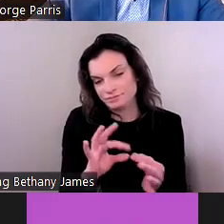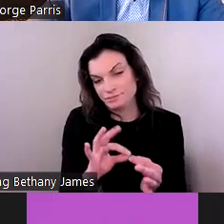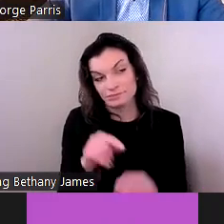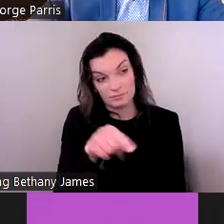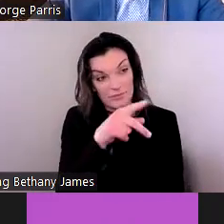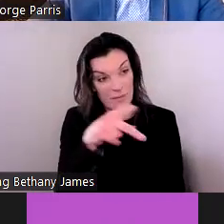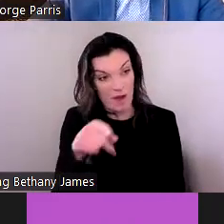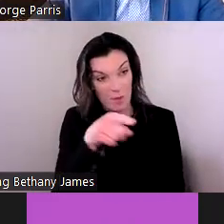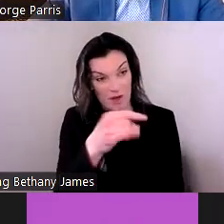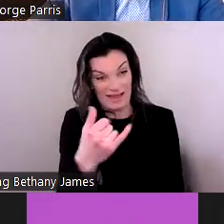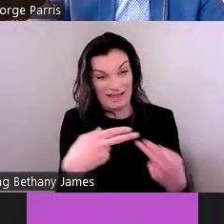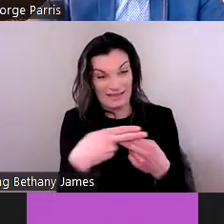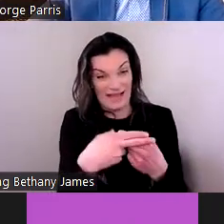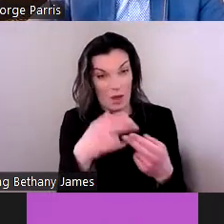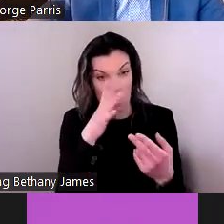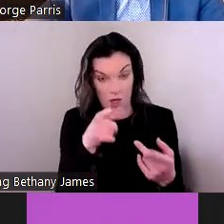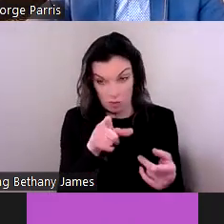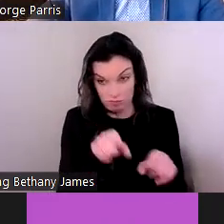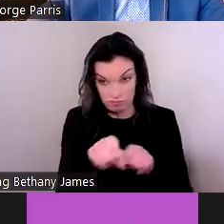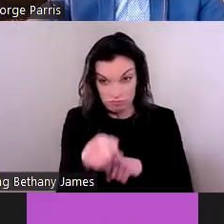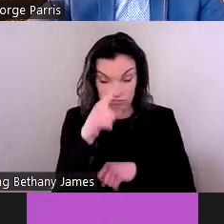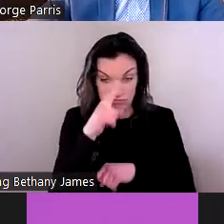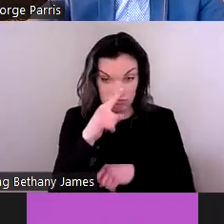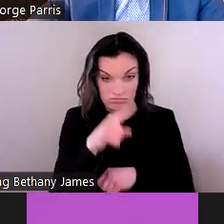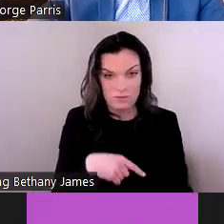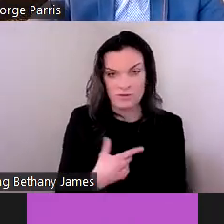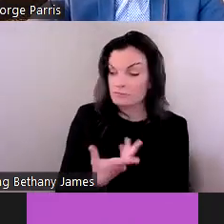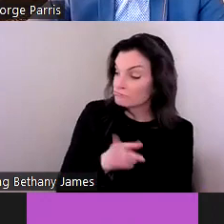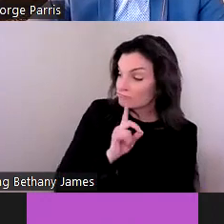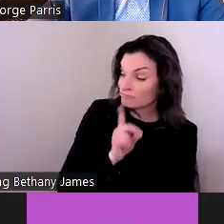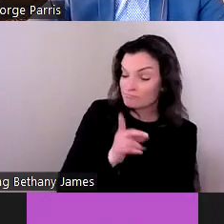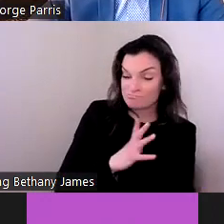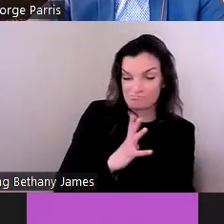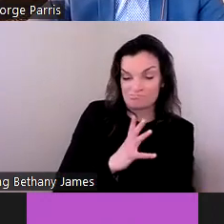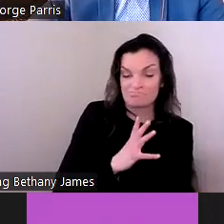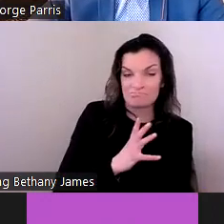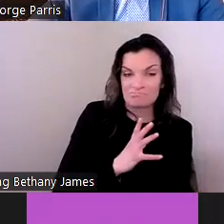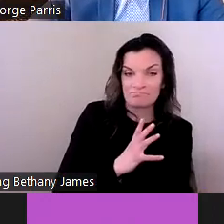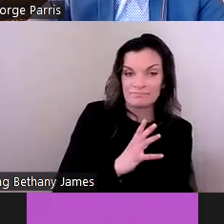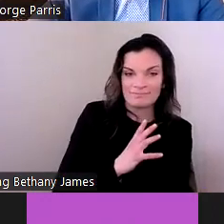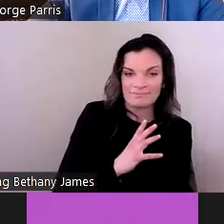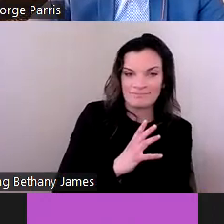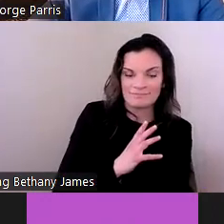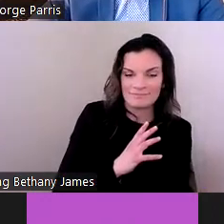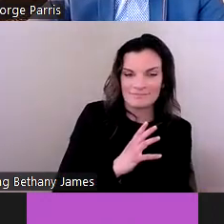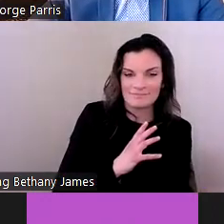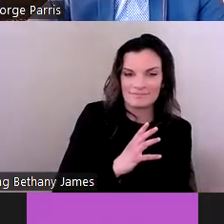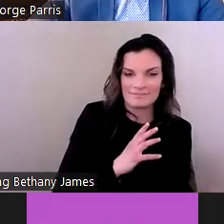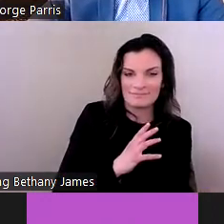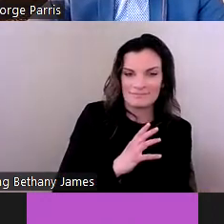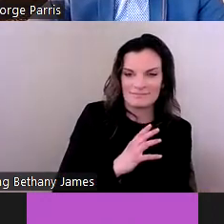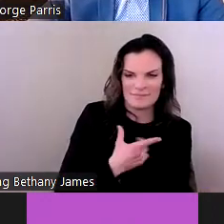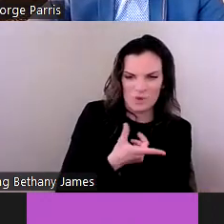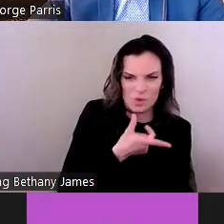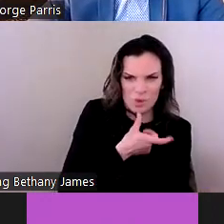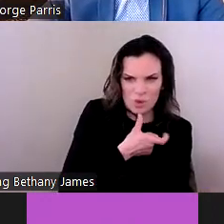us? I can definitely make it available. I will just have to know who to send it